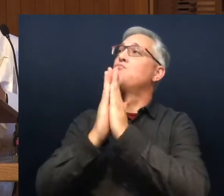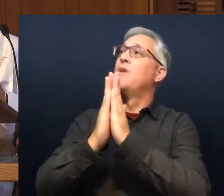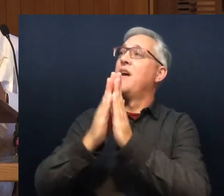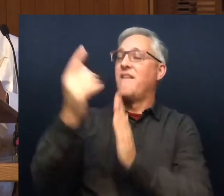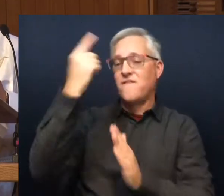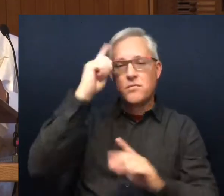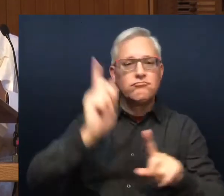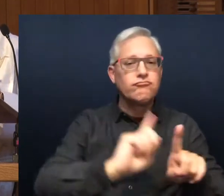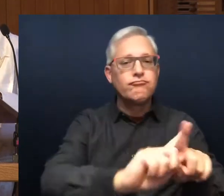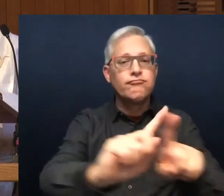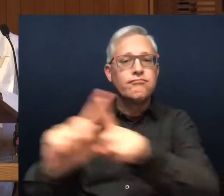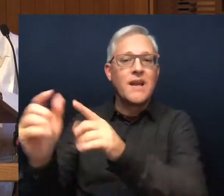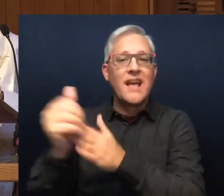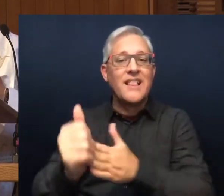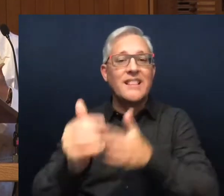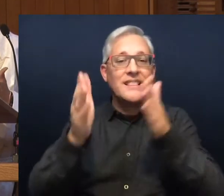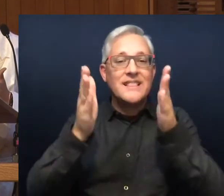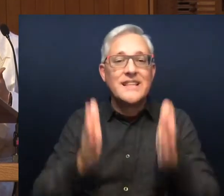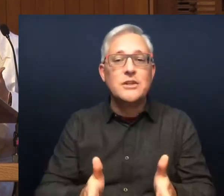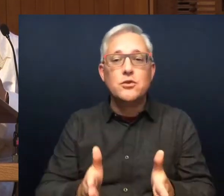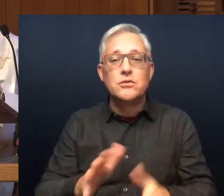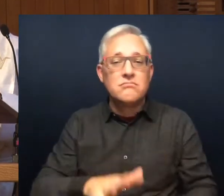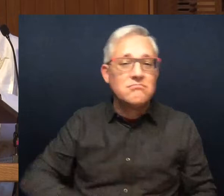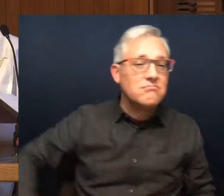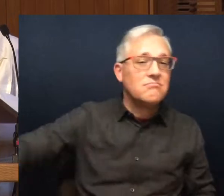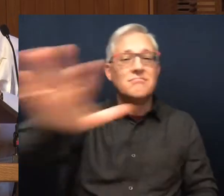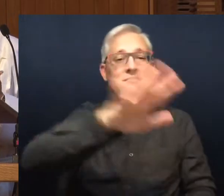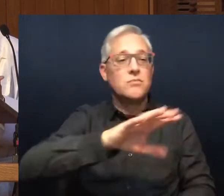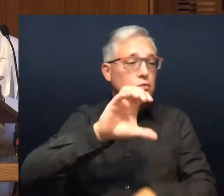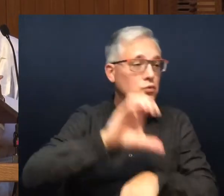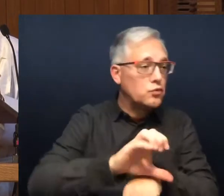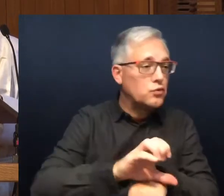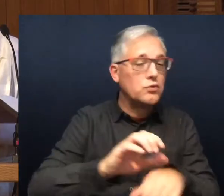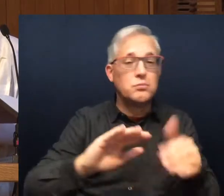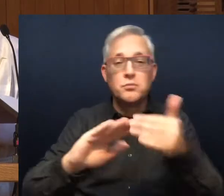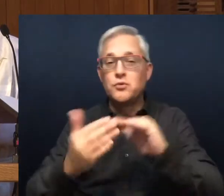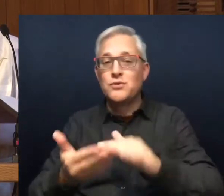for leaders of congregations